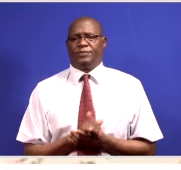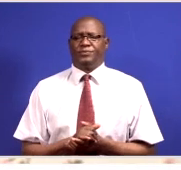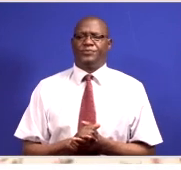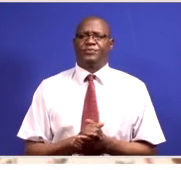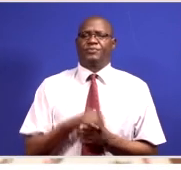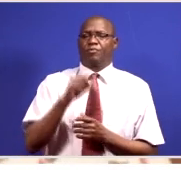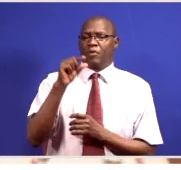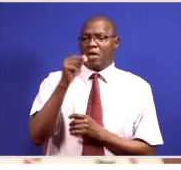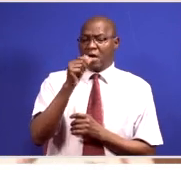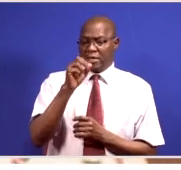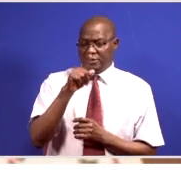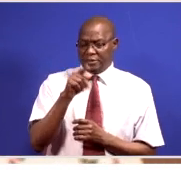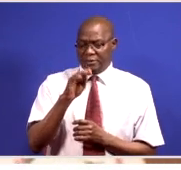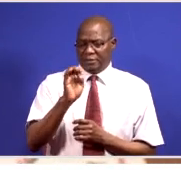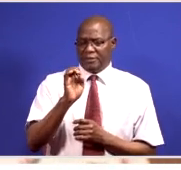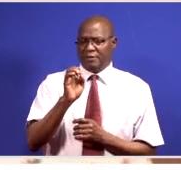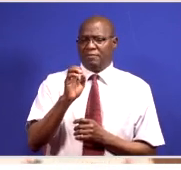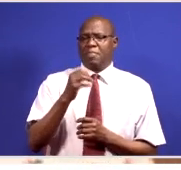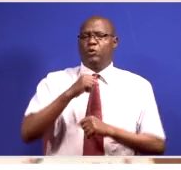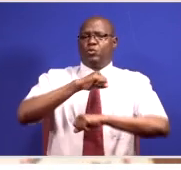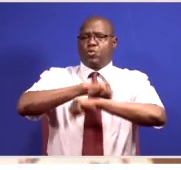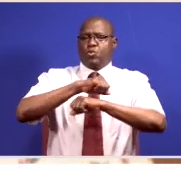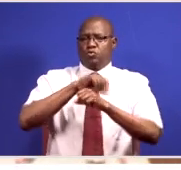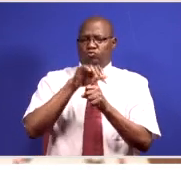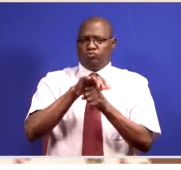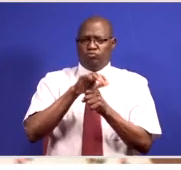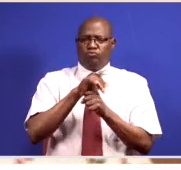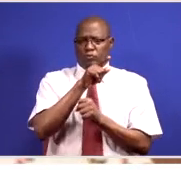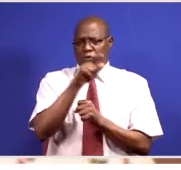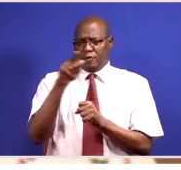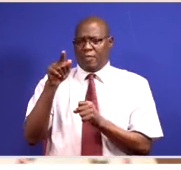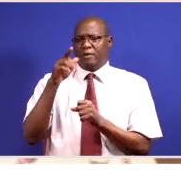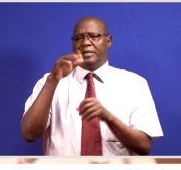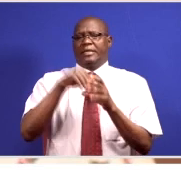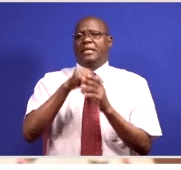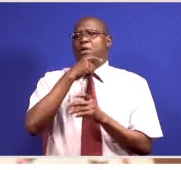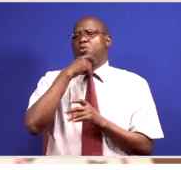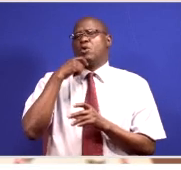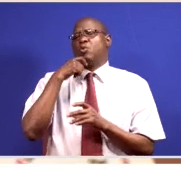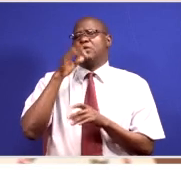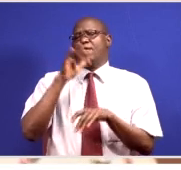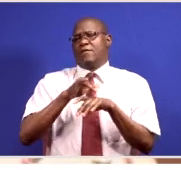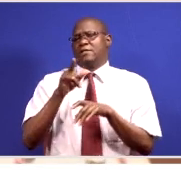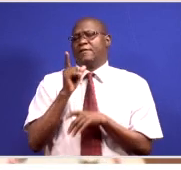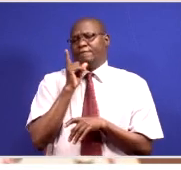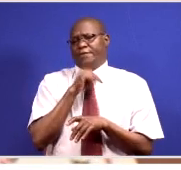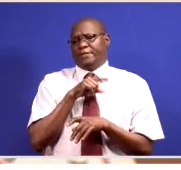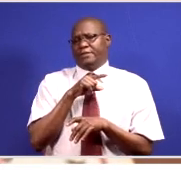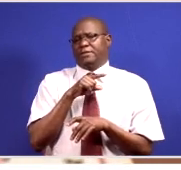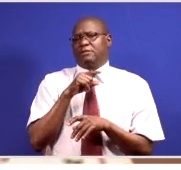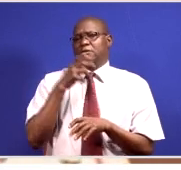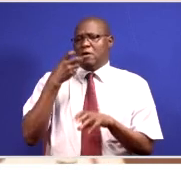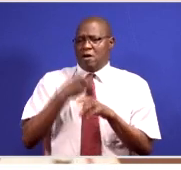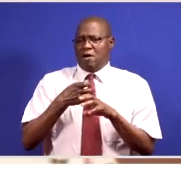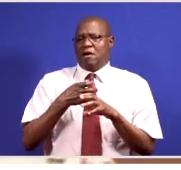Ganze kuwa shule nyingi ziko katika hali ya ukame na inakuwa ni ngumu sana kwa ule mzazi